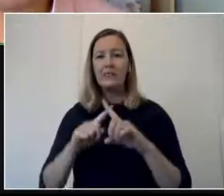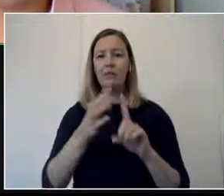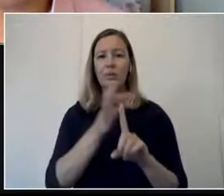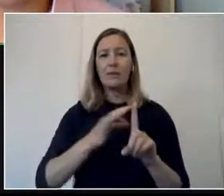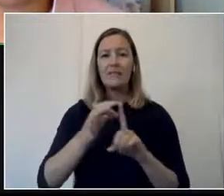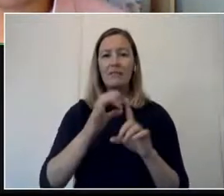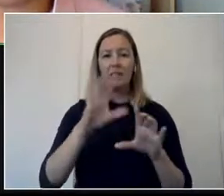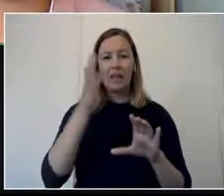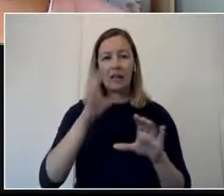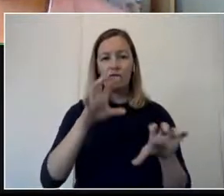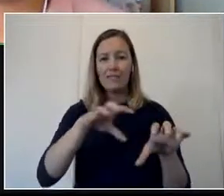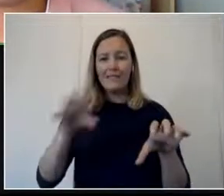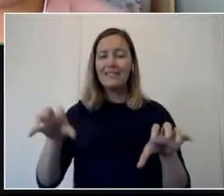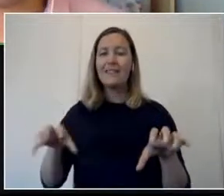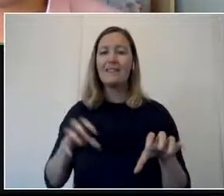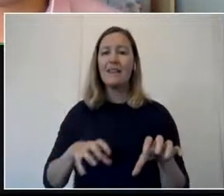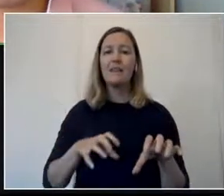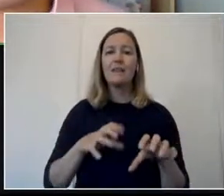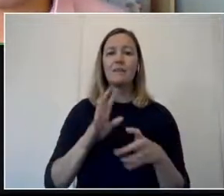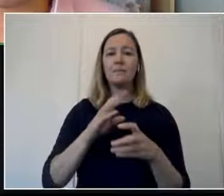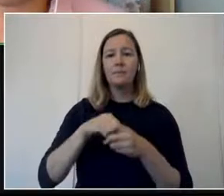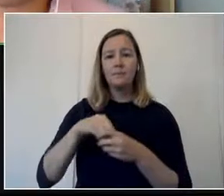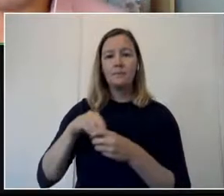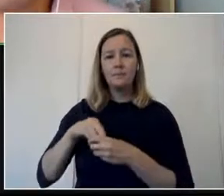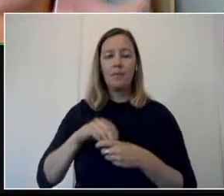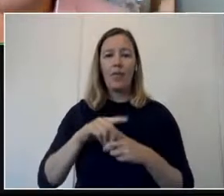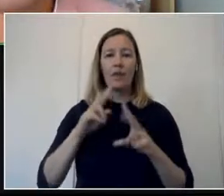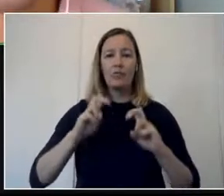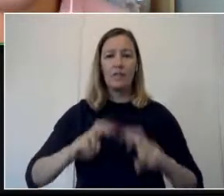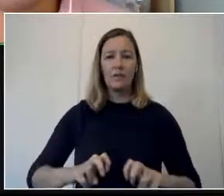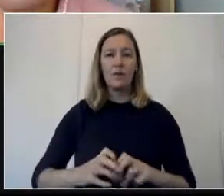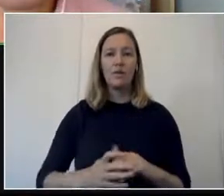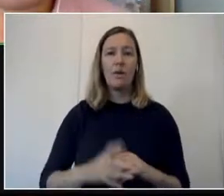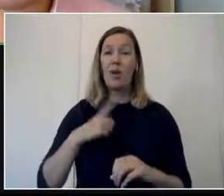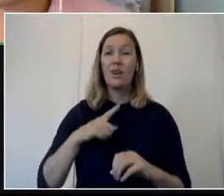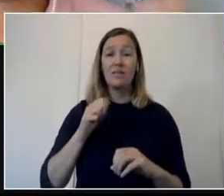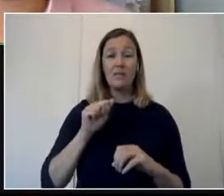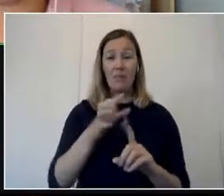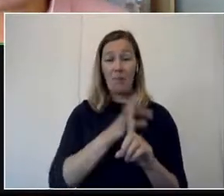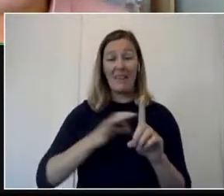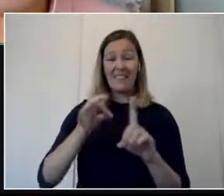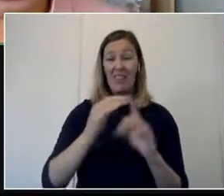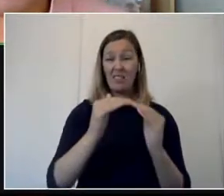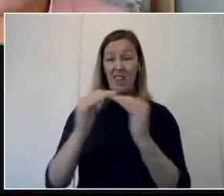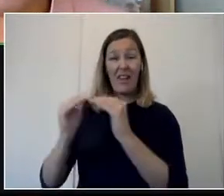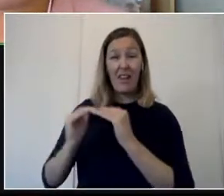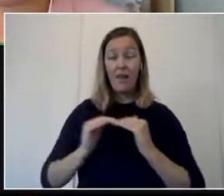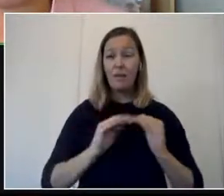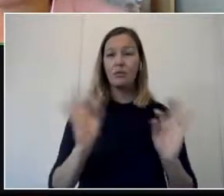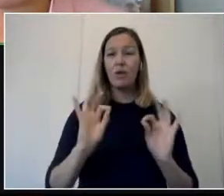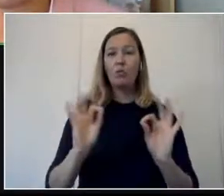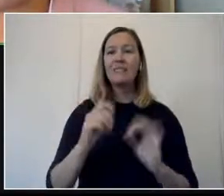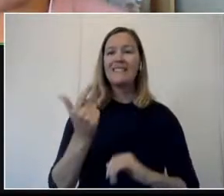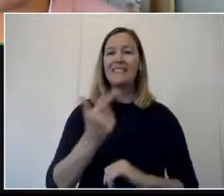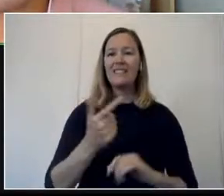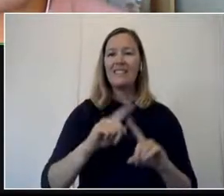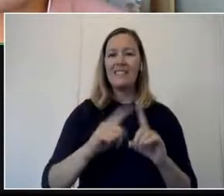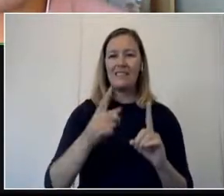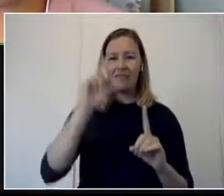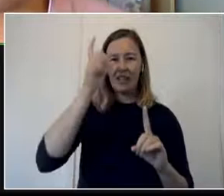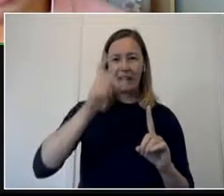range of ethnicities, because again, we're not a homogenous culture. There are at least 17 nations within the Pacific.